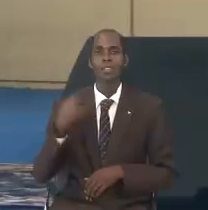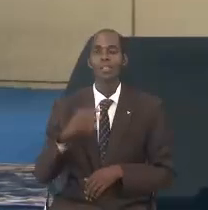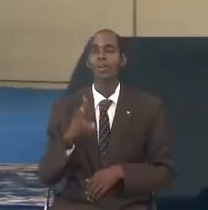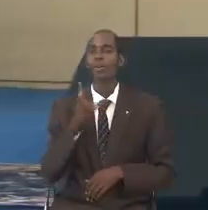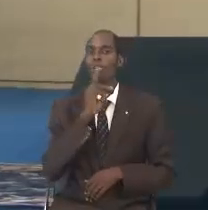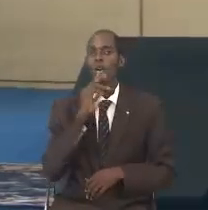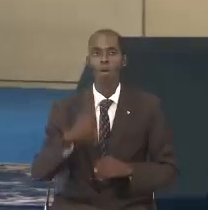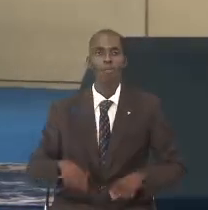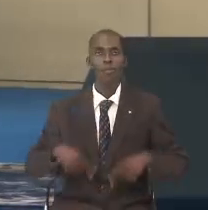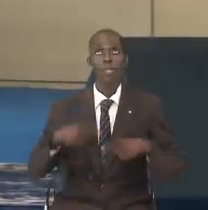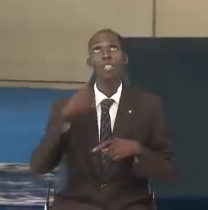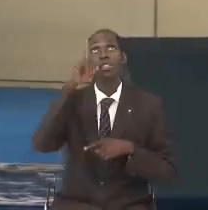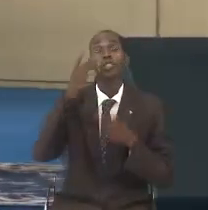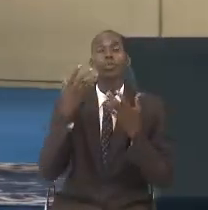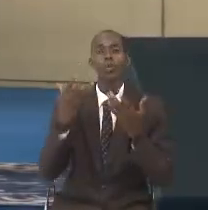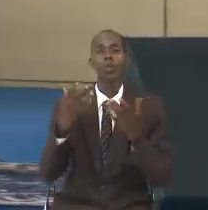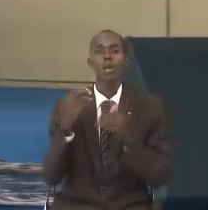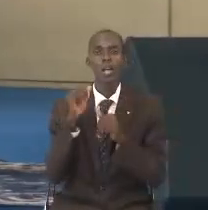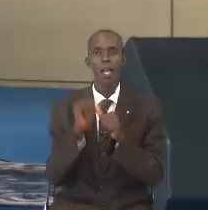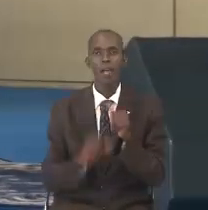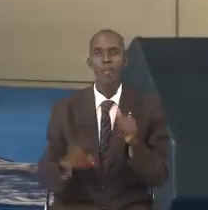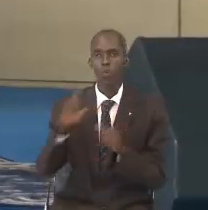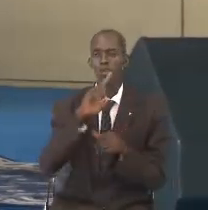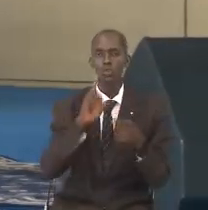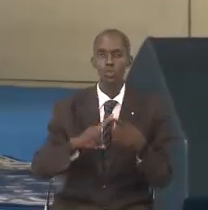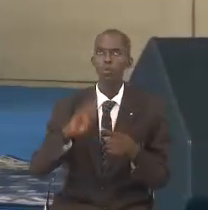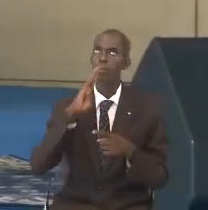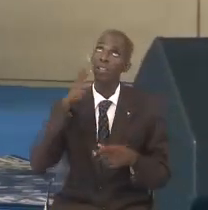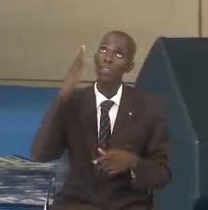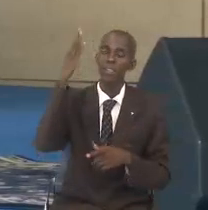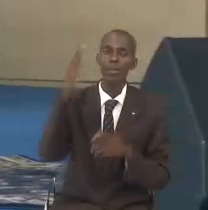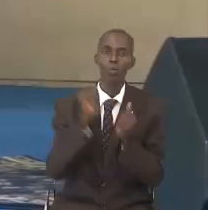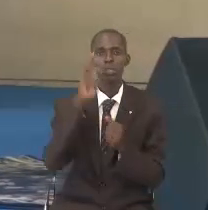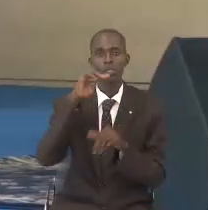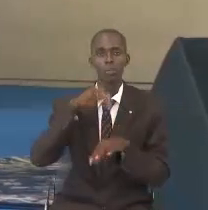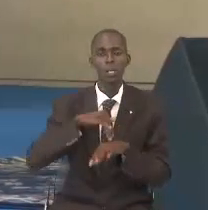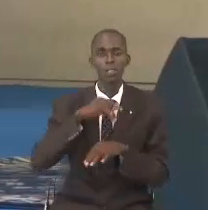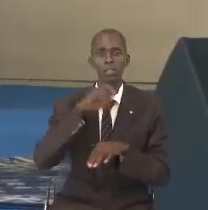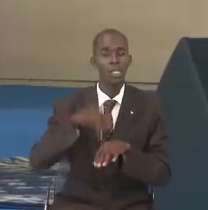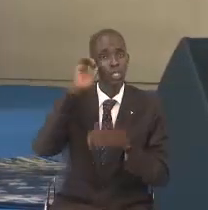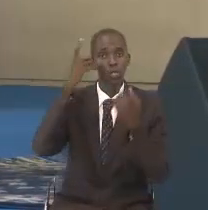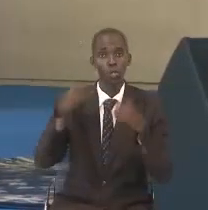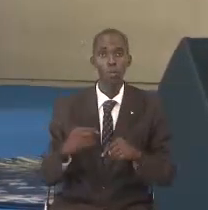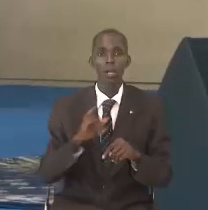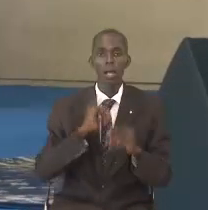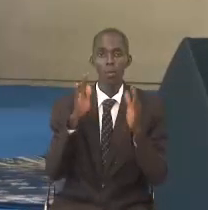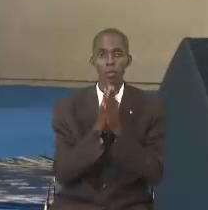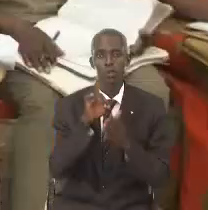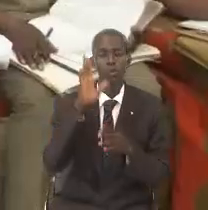wants everybody to make it when he comes. And I pray you will make it when he comes